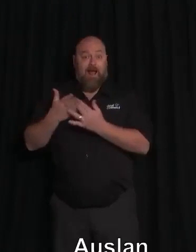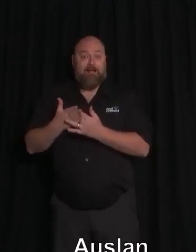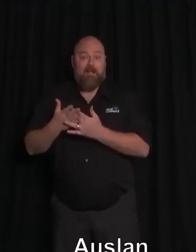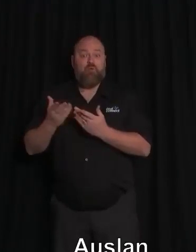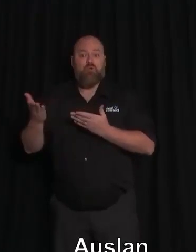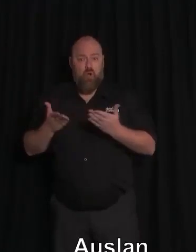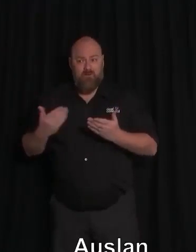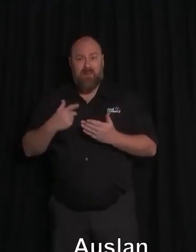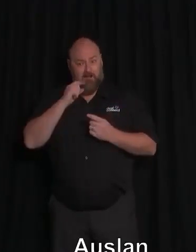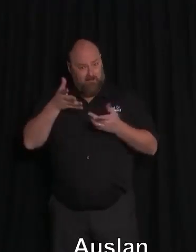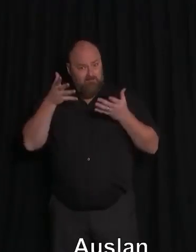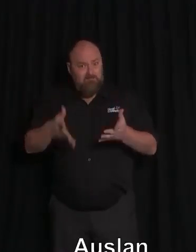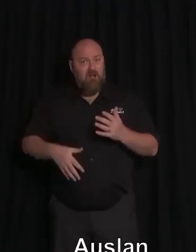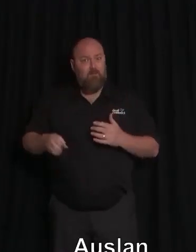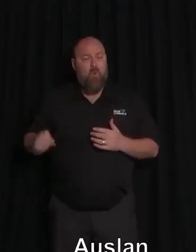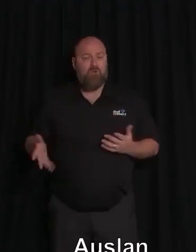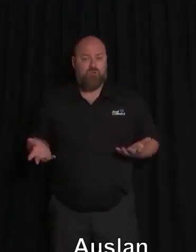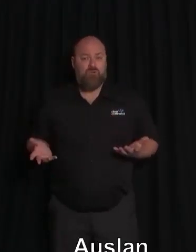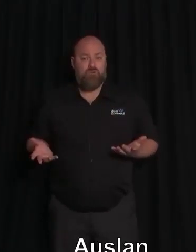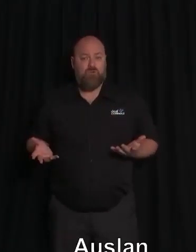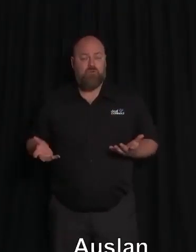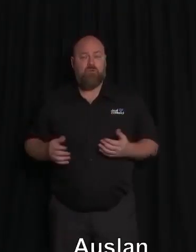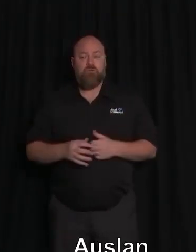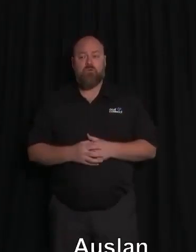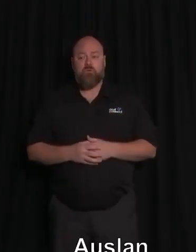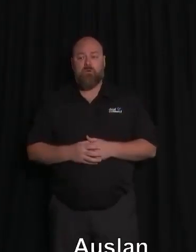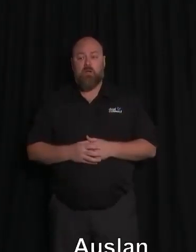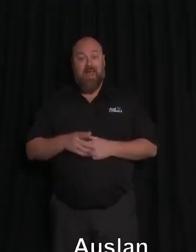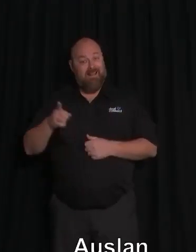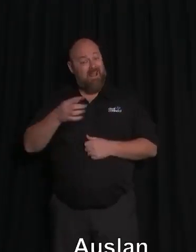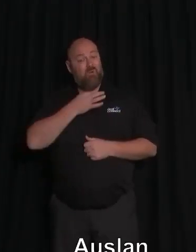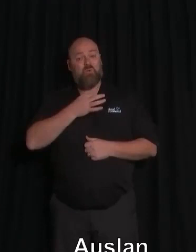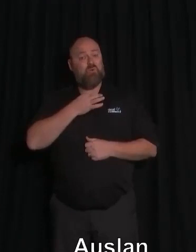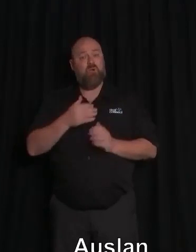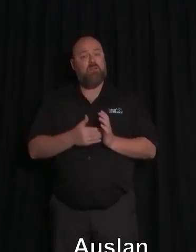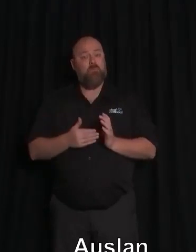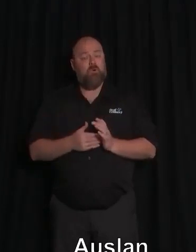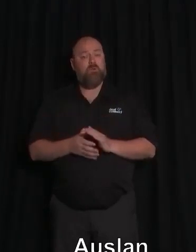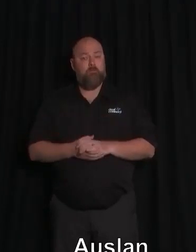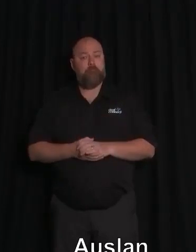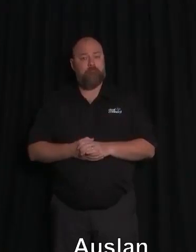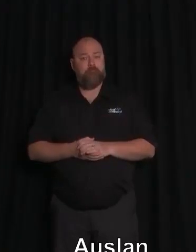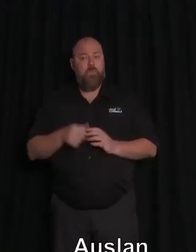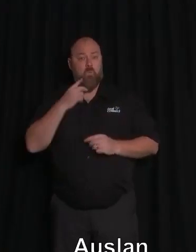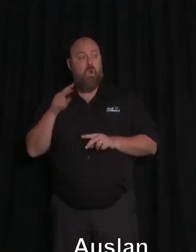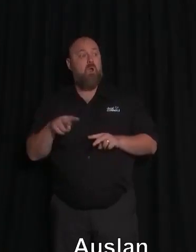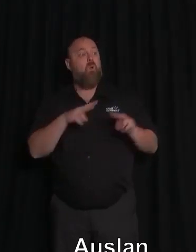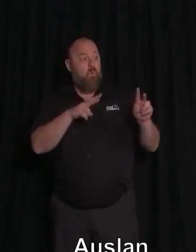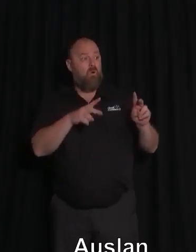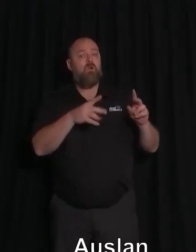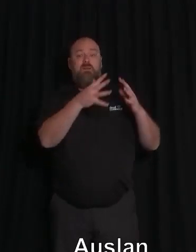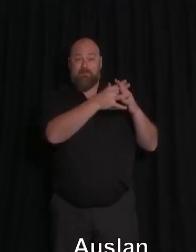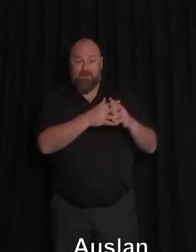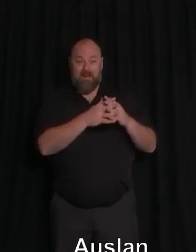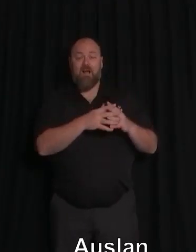to abortion as well. And this is also under threat right now. We see what's happening in the US and elsewhere.